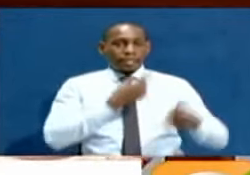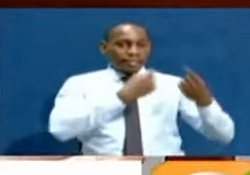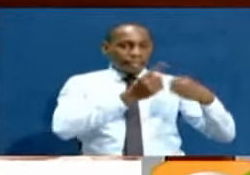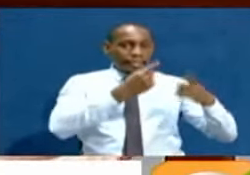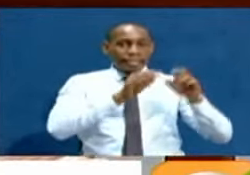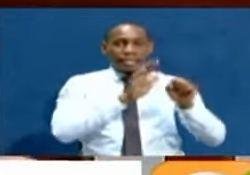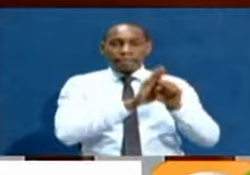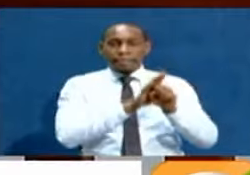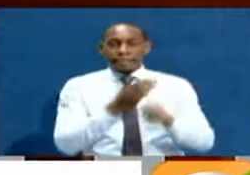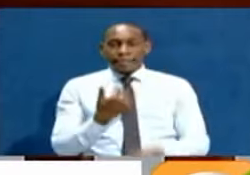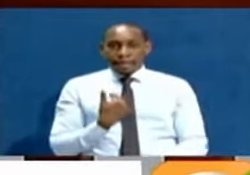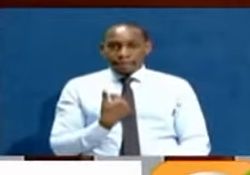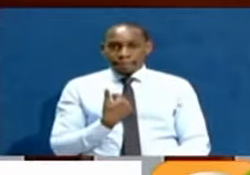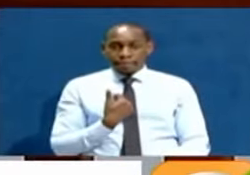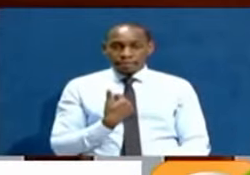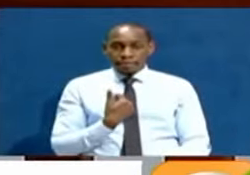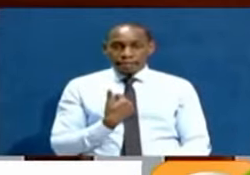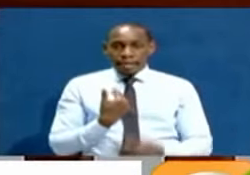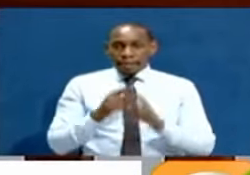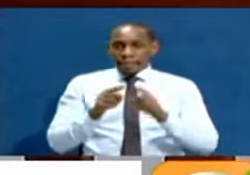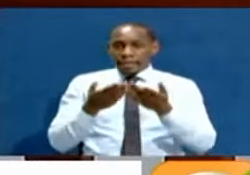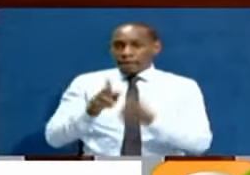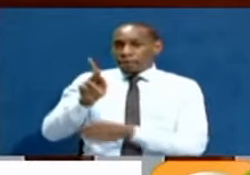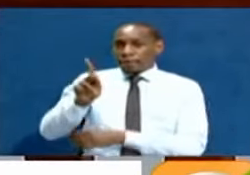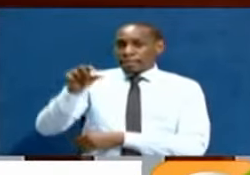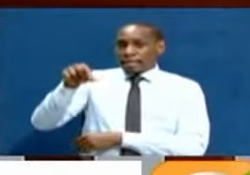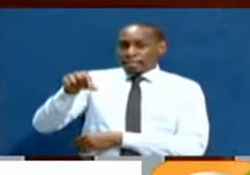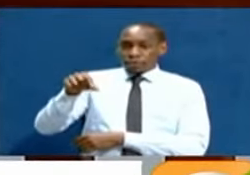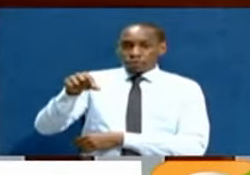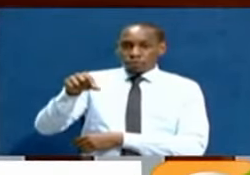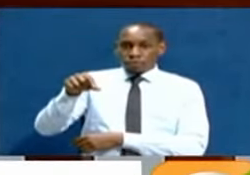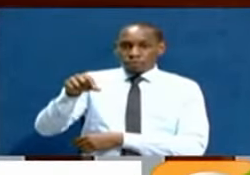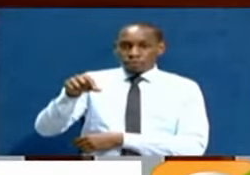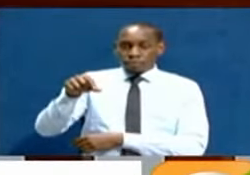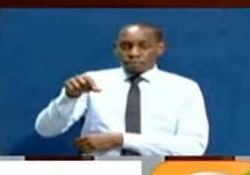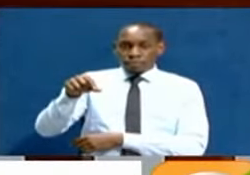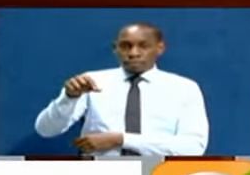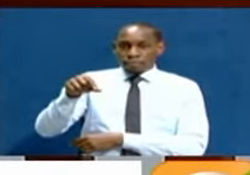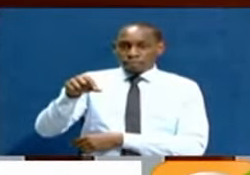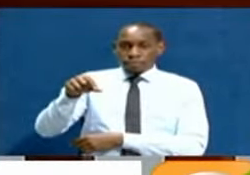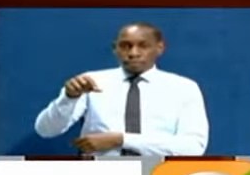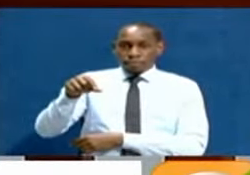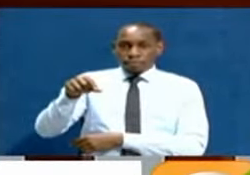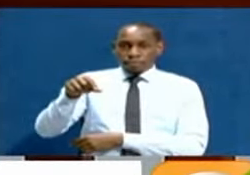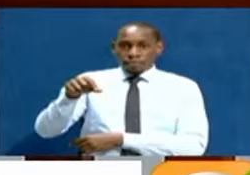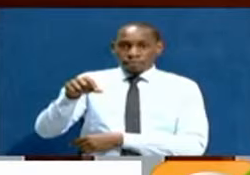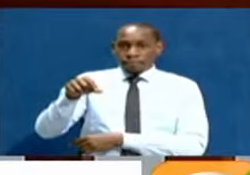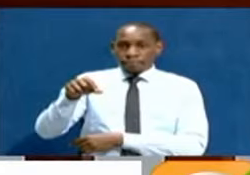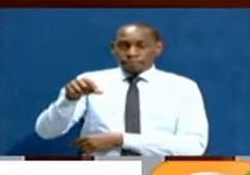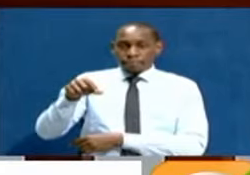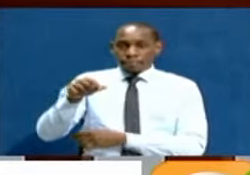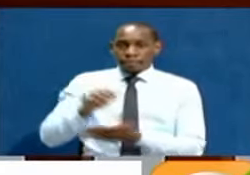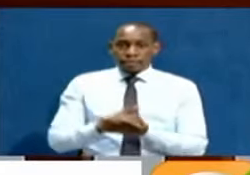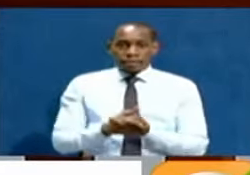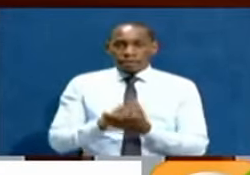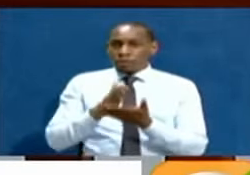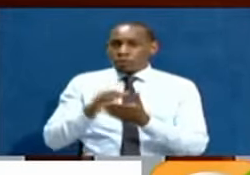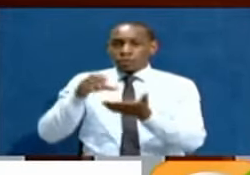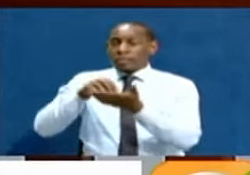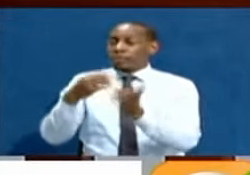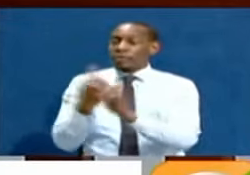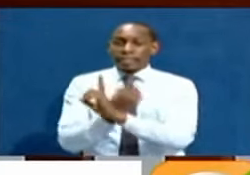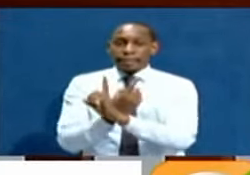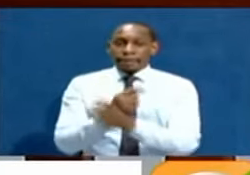are there, you know, and then you go to Kenya Airways where you possibly can't afford to have a free cup of coffee, you know, and things like that, because